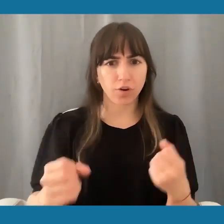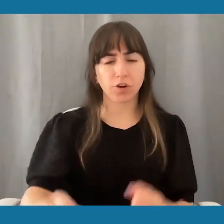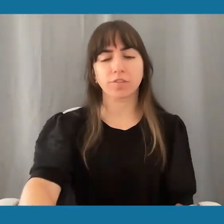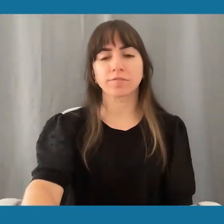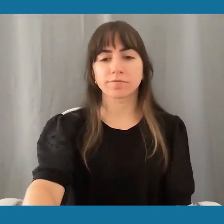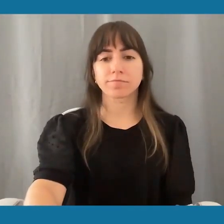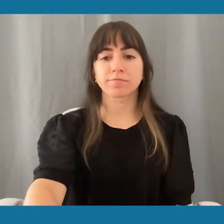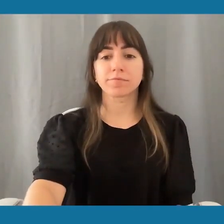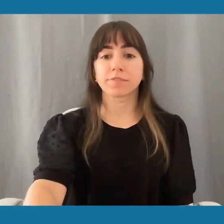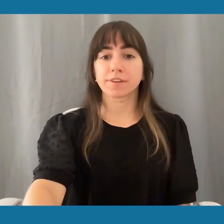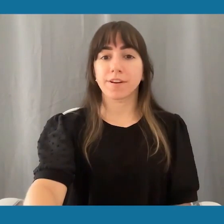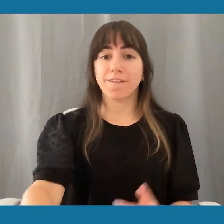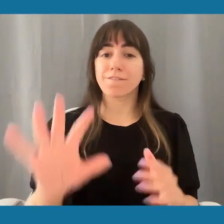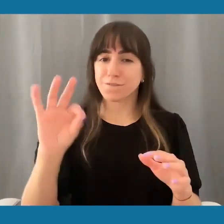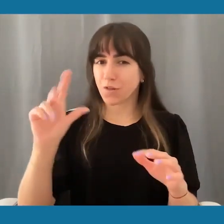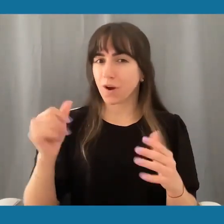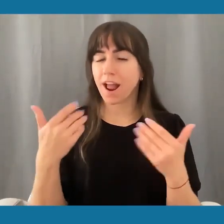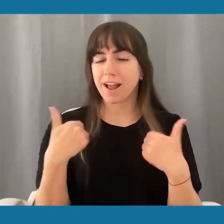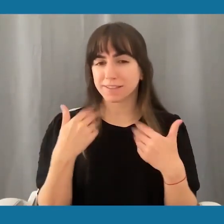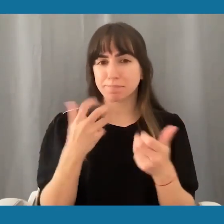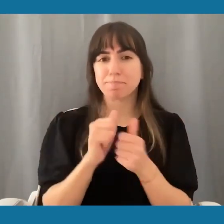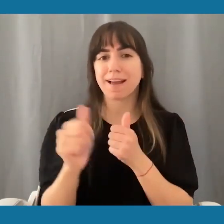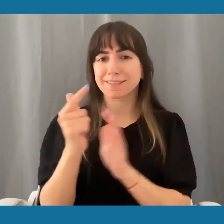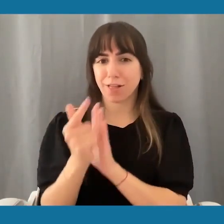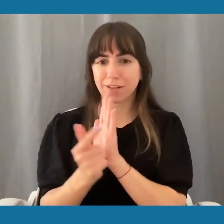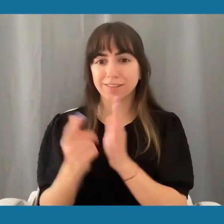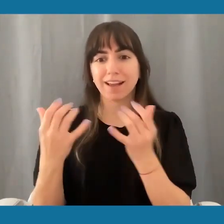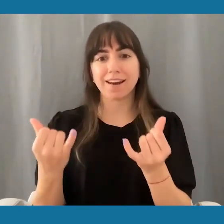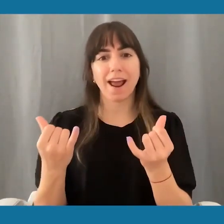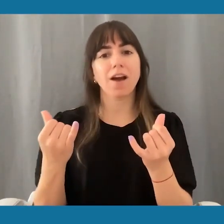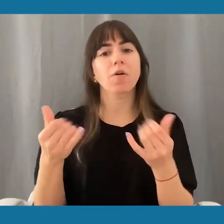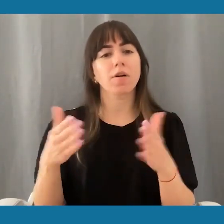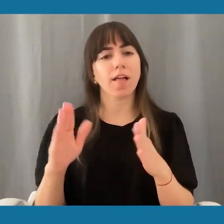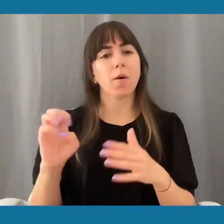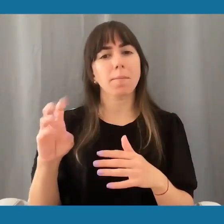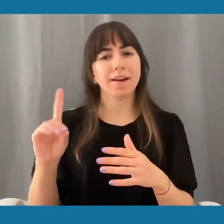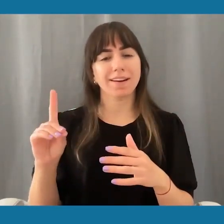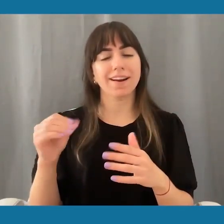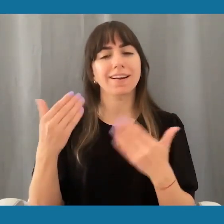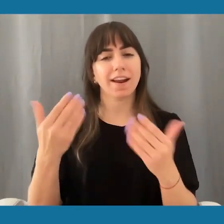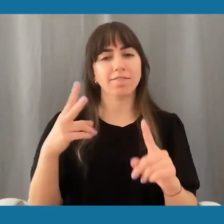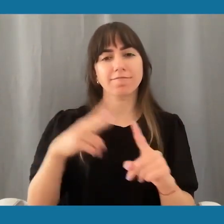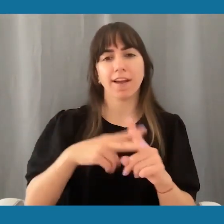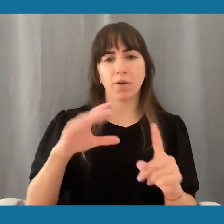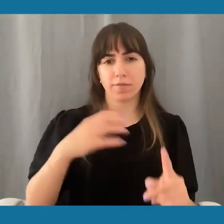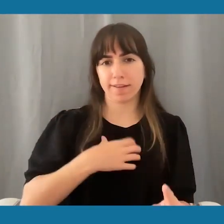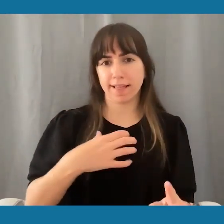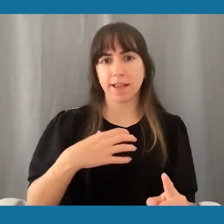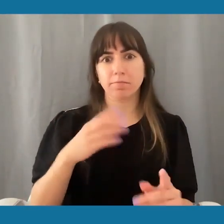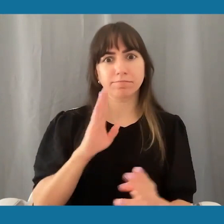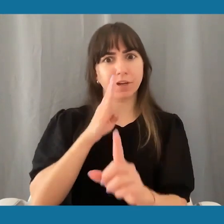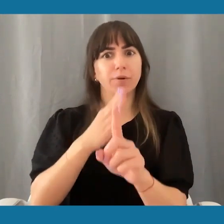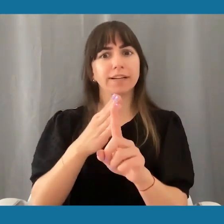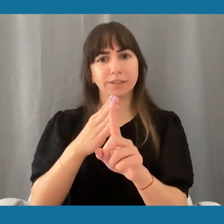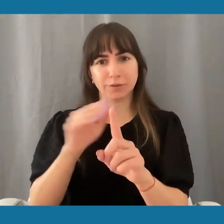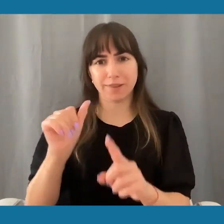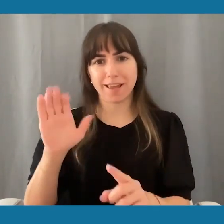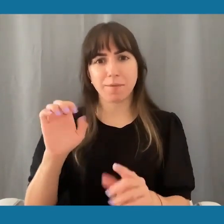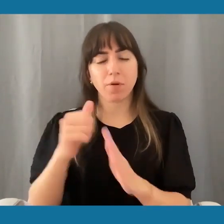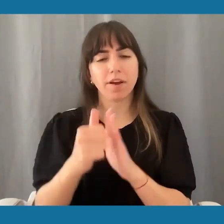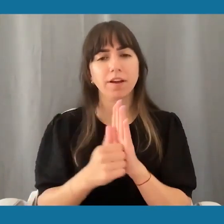directly on the ABLE account. So the question we often get was, well, what happens to the funds in the account if the individual has passed